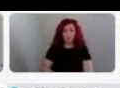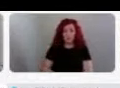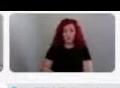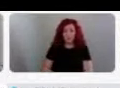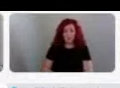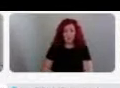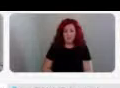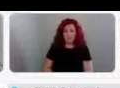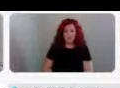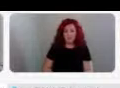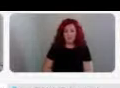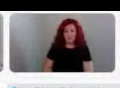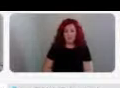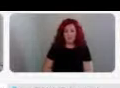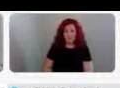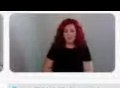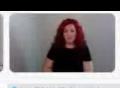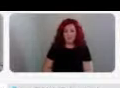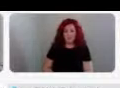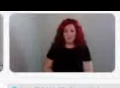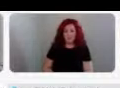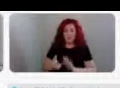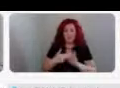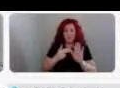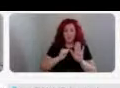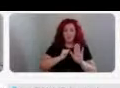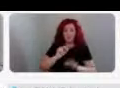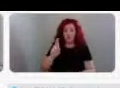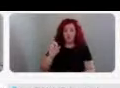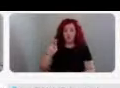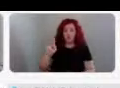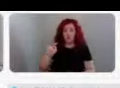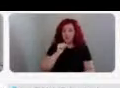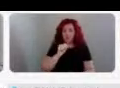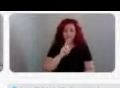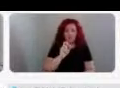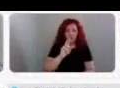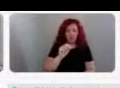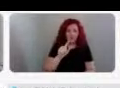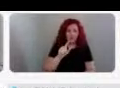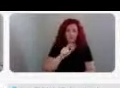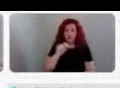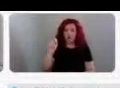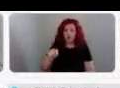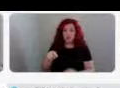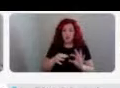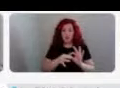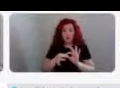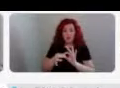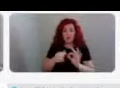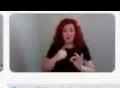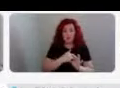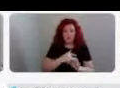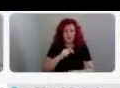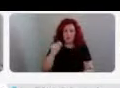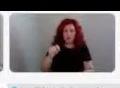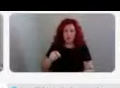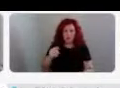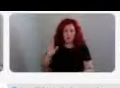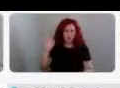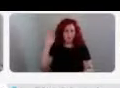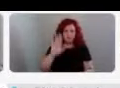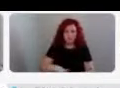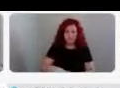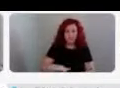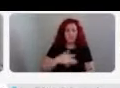we consider ourselves urban rather than rural tucson connects us we are tucson through and through we feel that